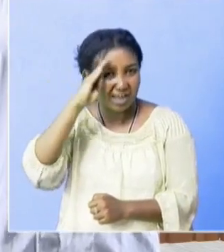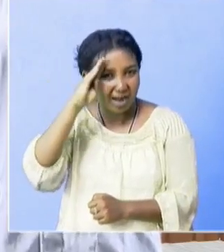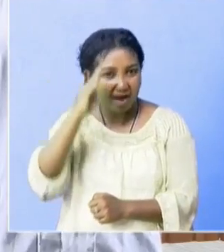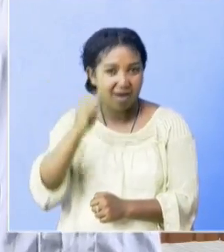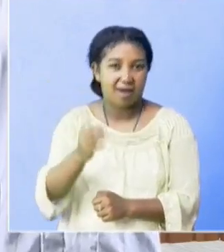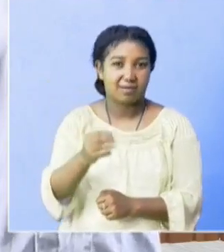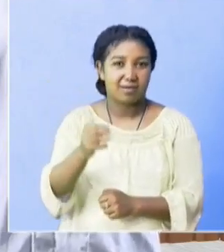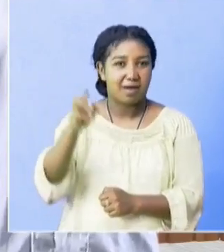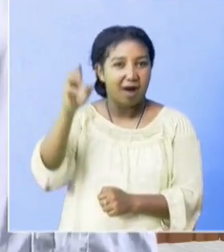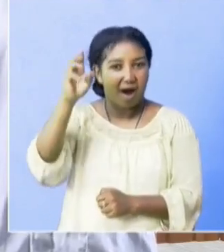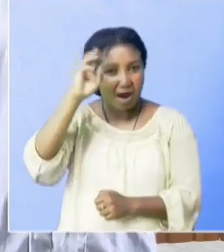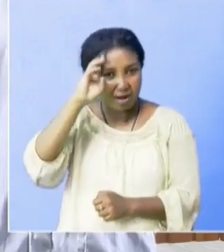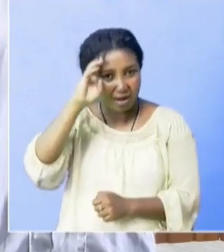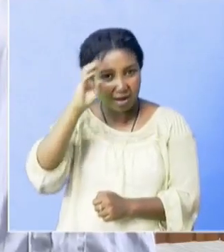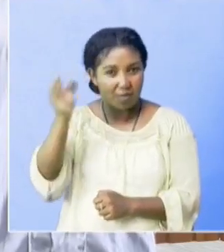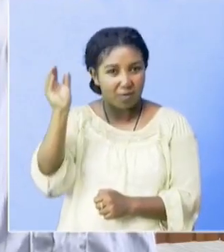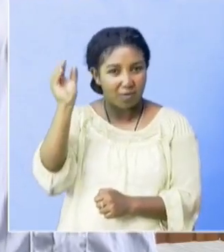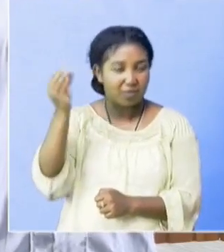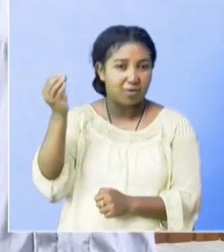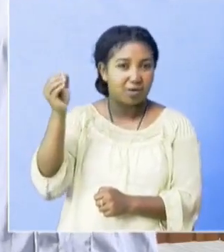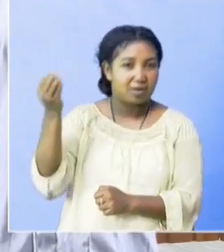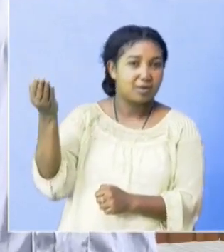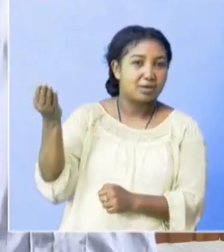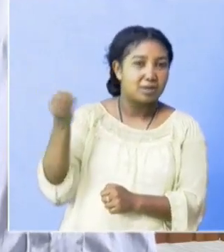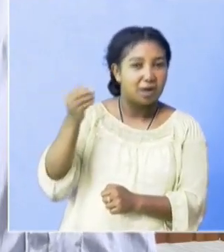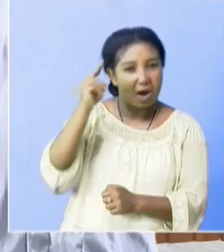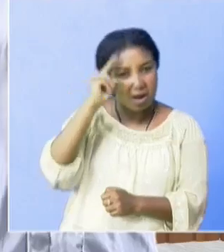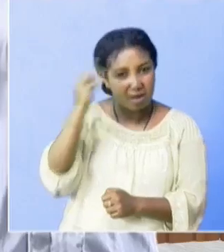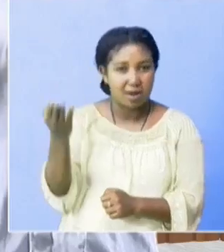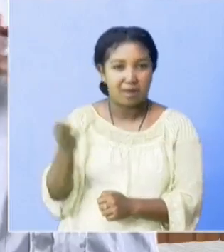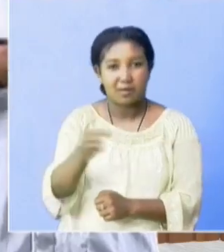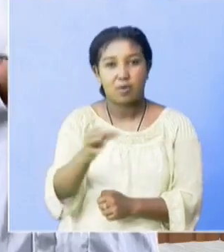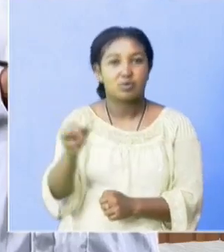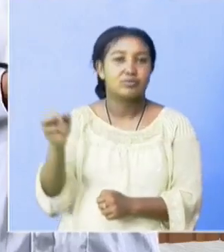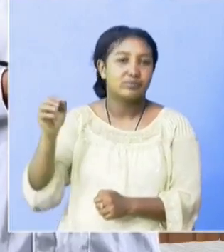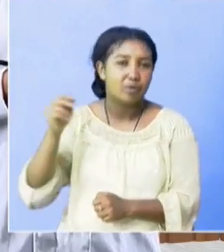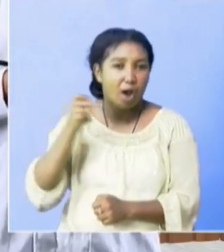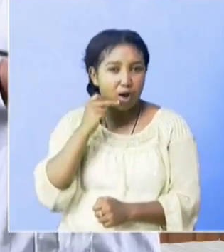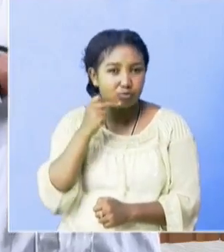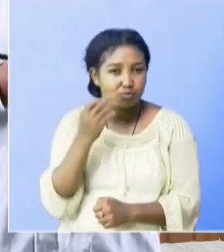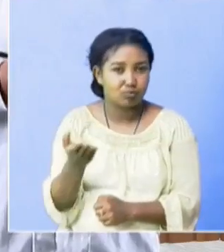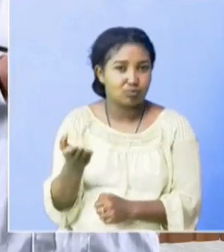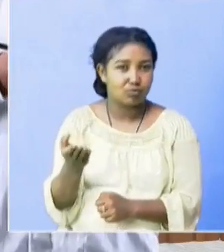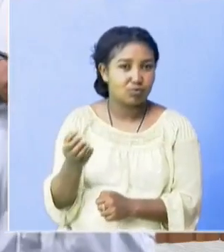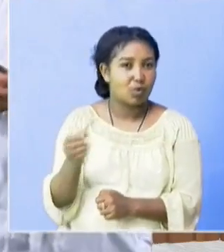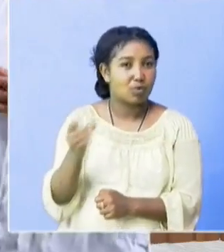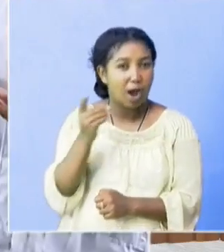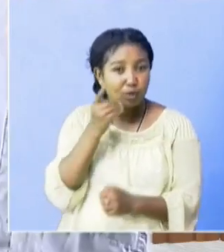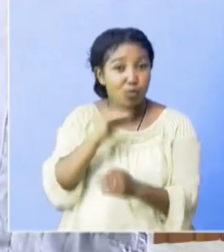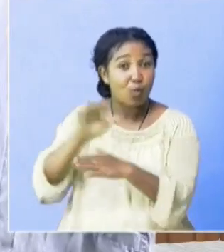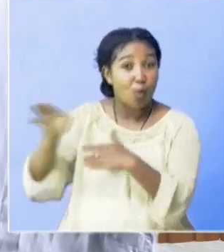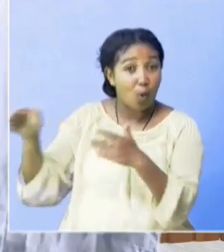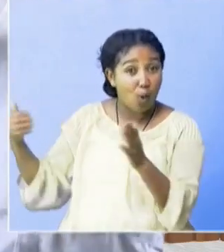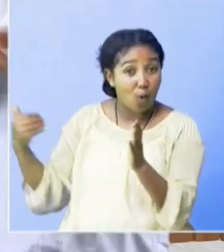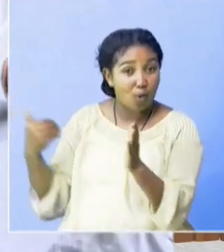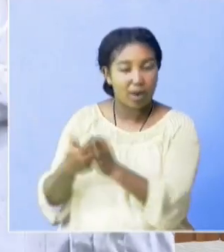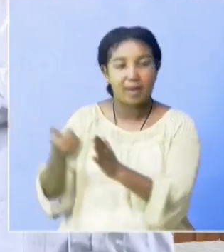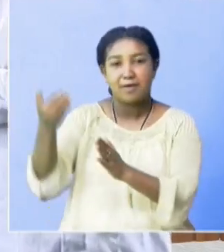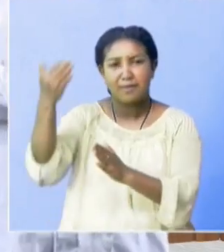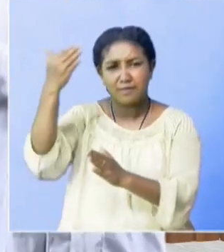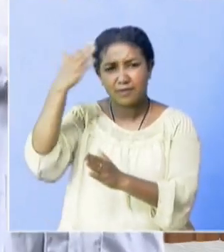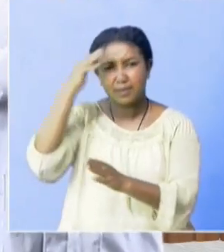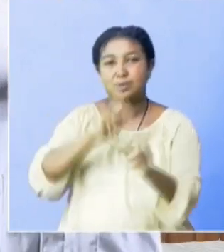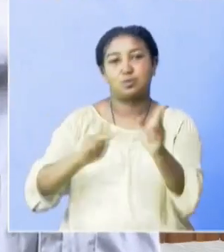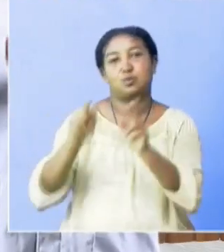like Haile Gebrselassie, and also Daraartu Tullu? Yes, these all are famous people in